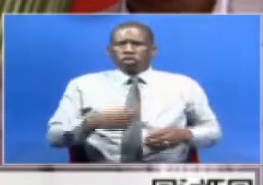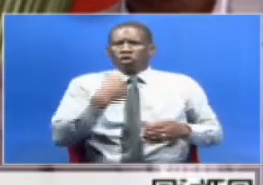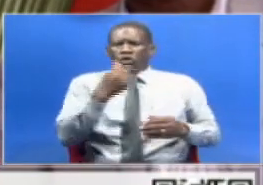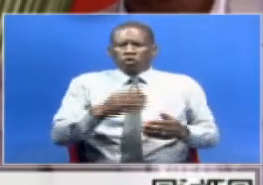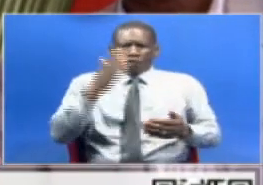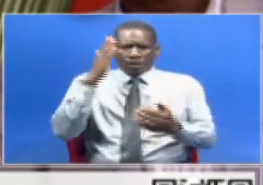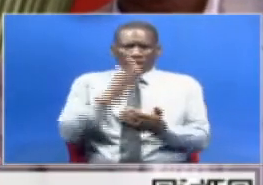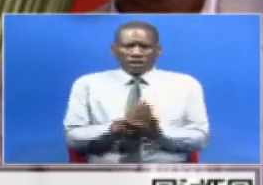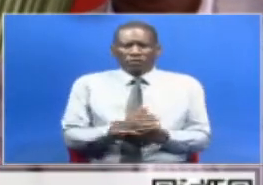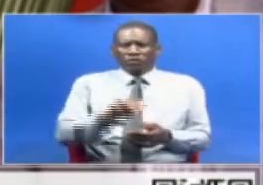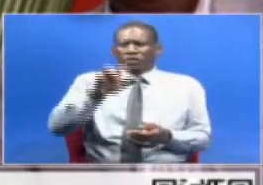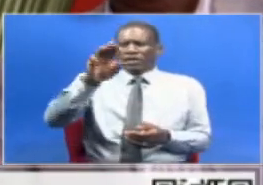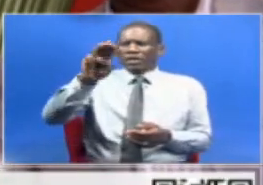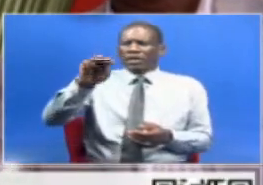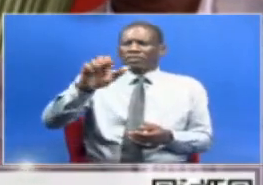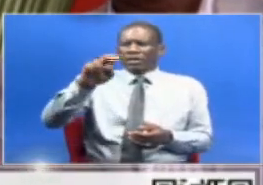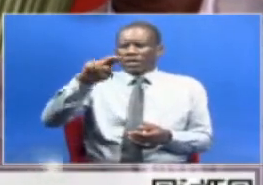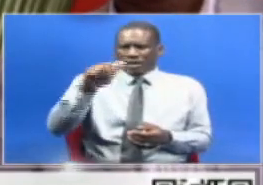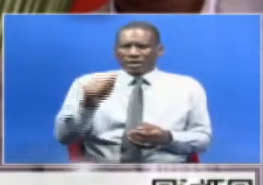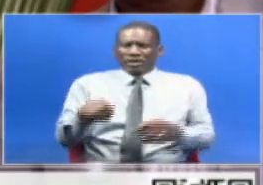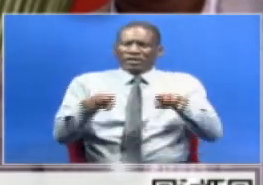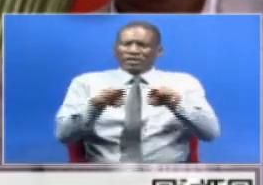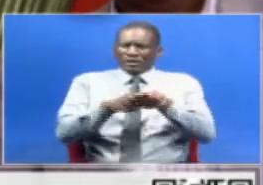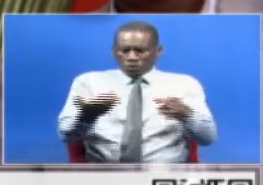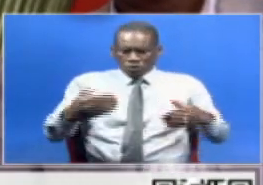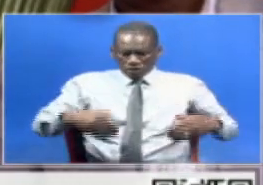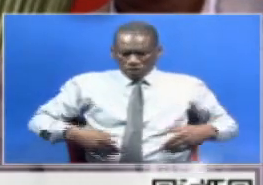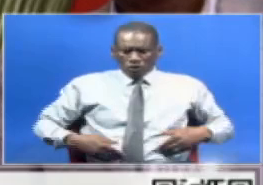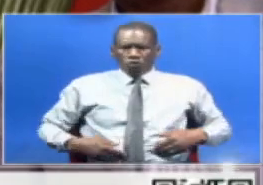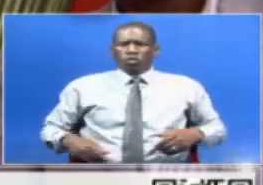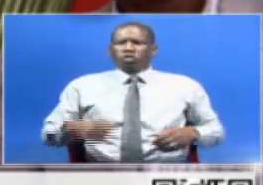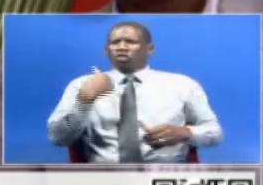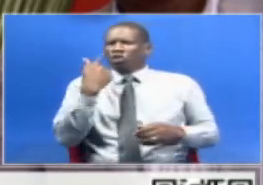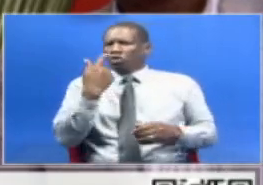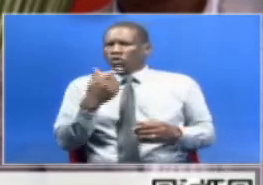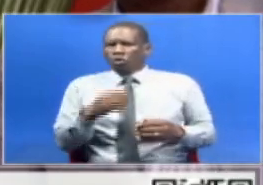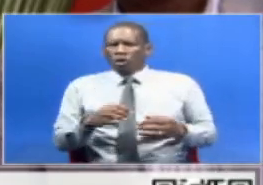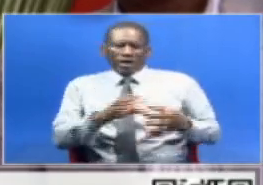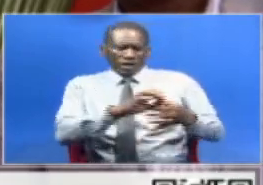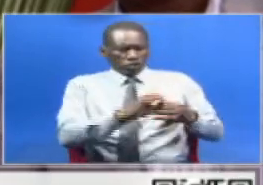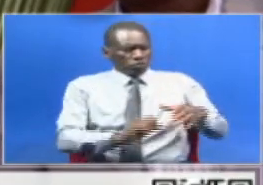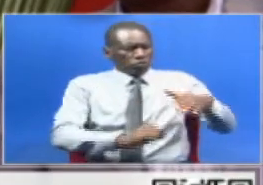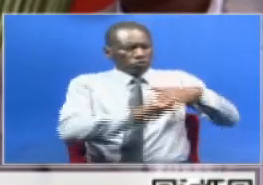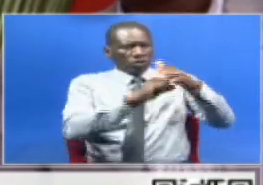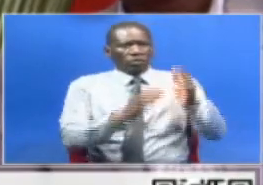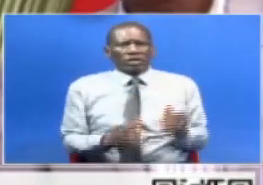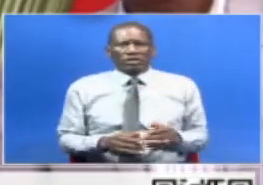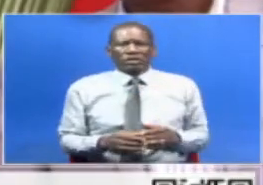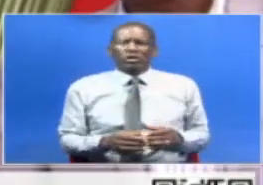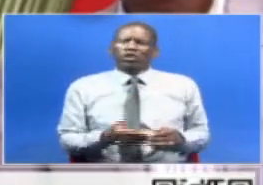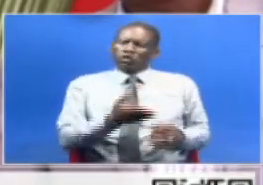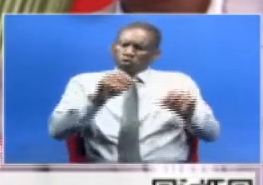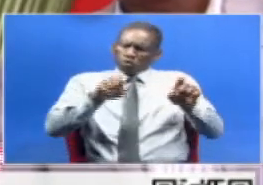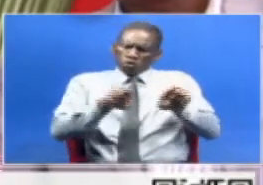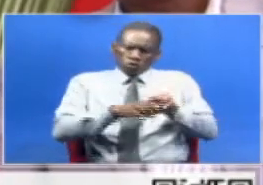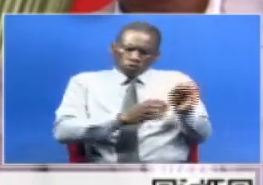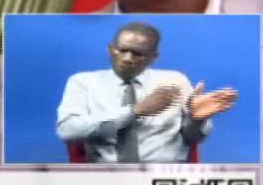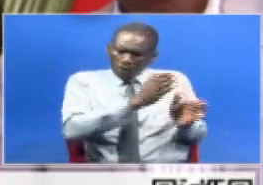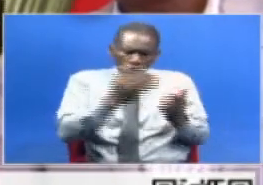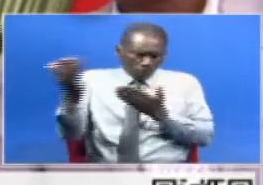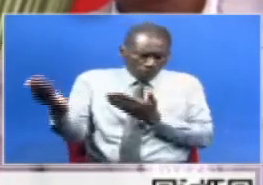wanamuamini Maina Njenga na pia ni vijana ambao ni wana Azimio, nyinyi pia mjipange mlete